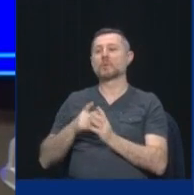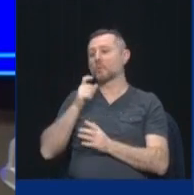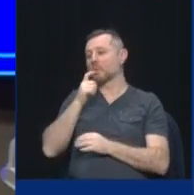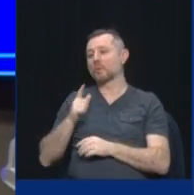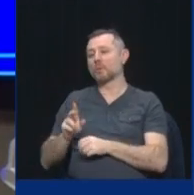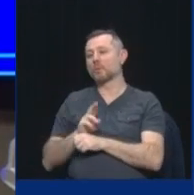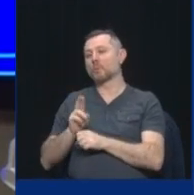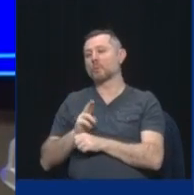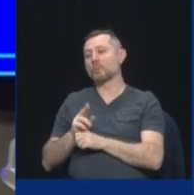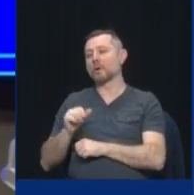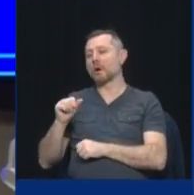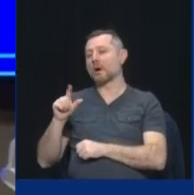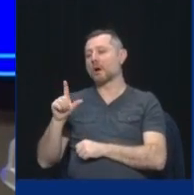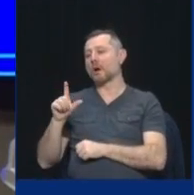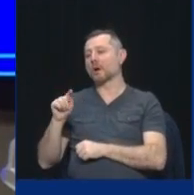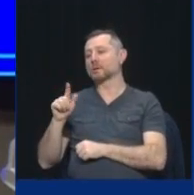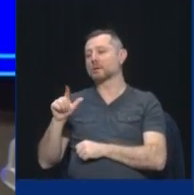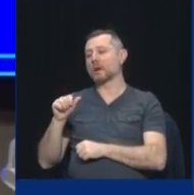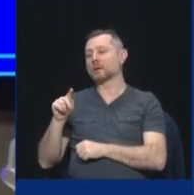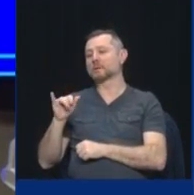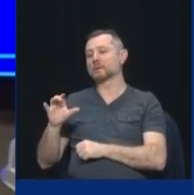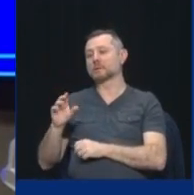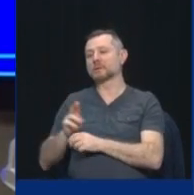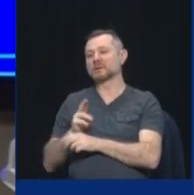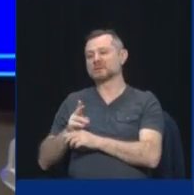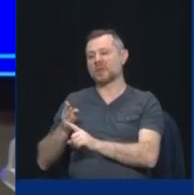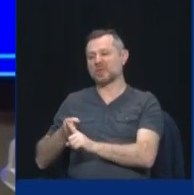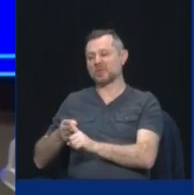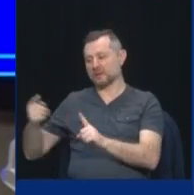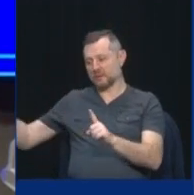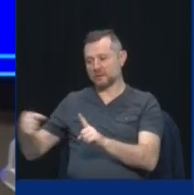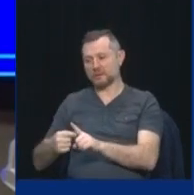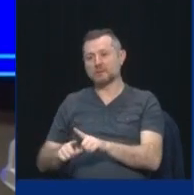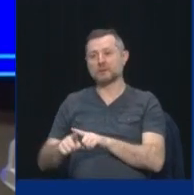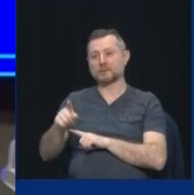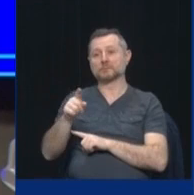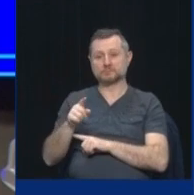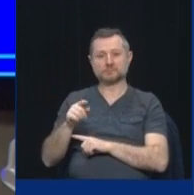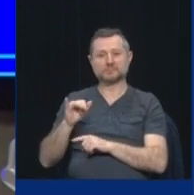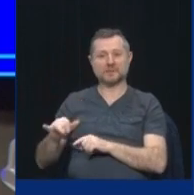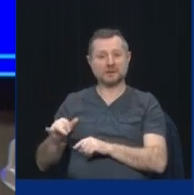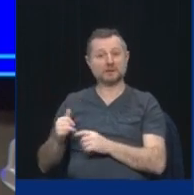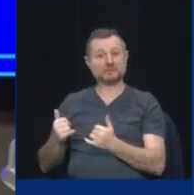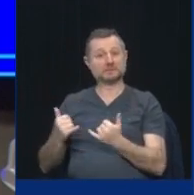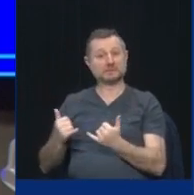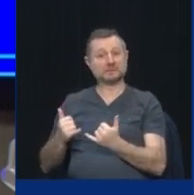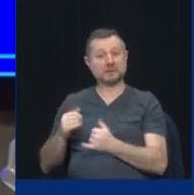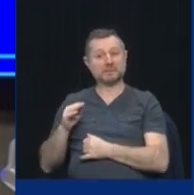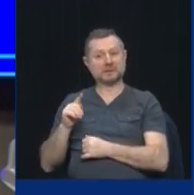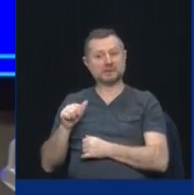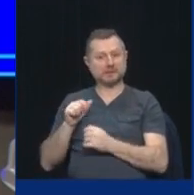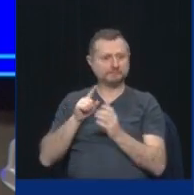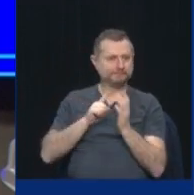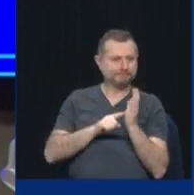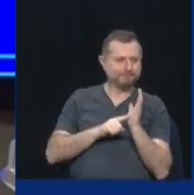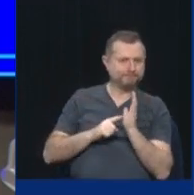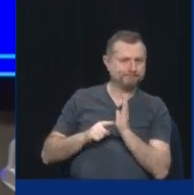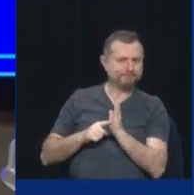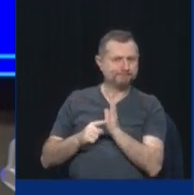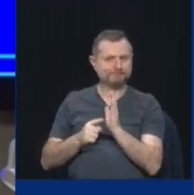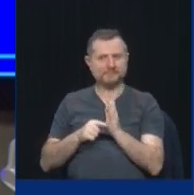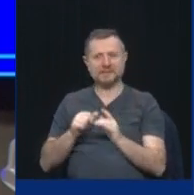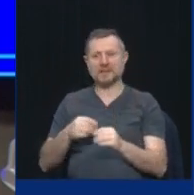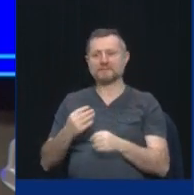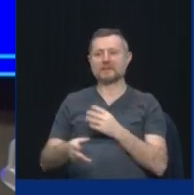has a little more capacity than the existing branches. So there is a real effort underway at the MTA to explore those types of